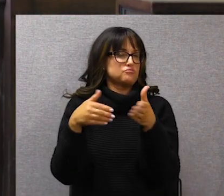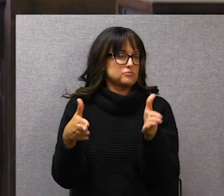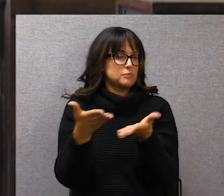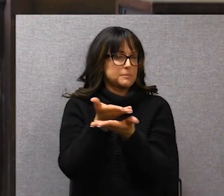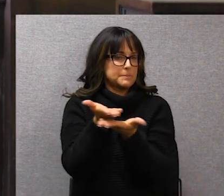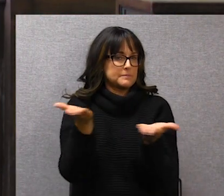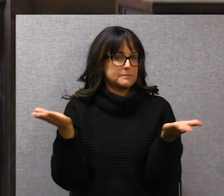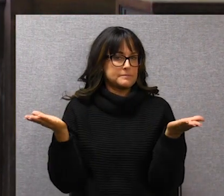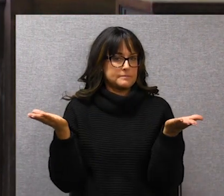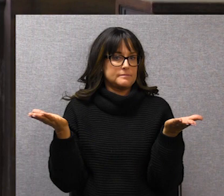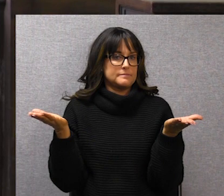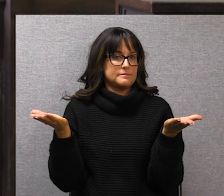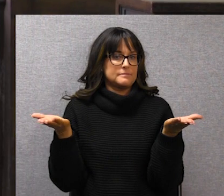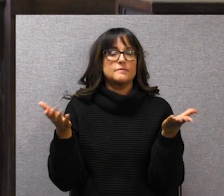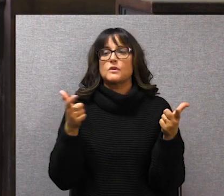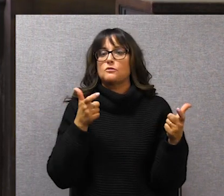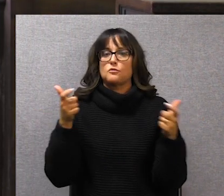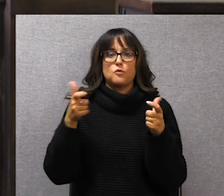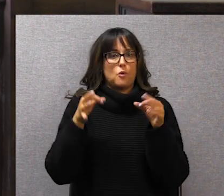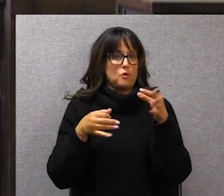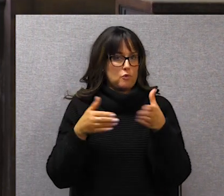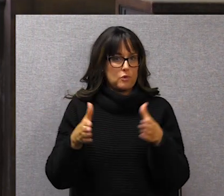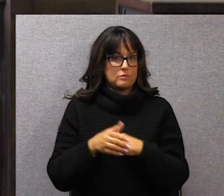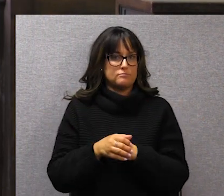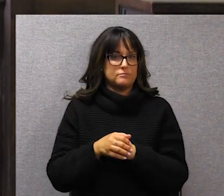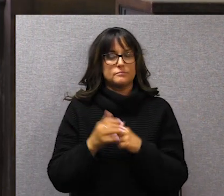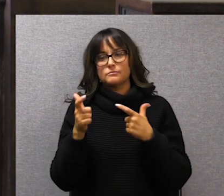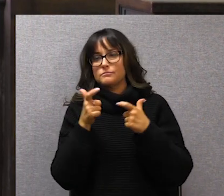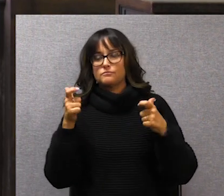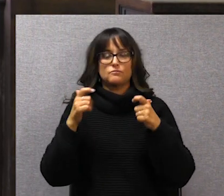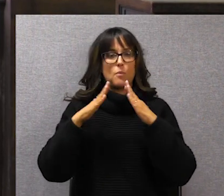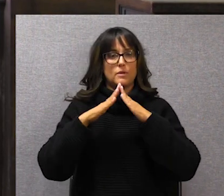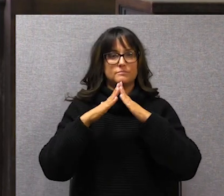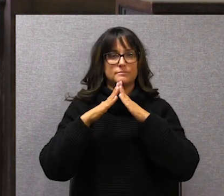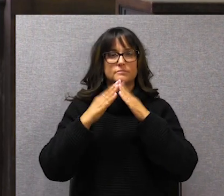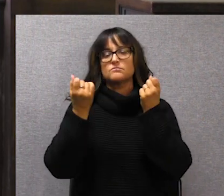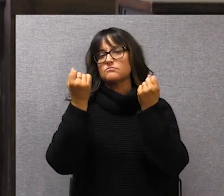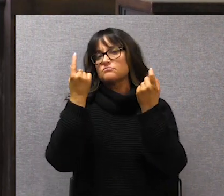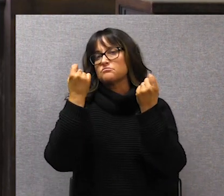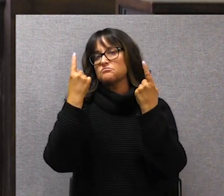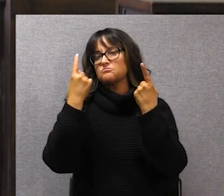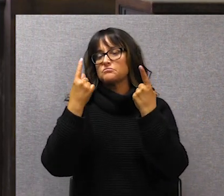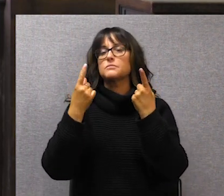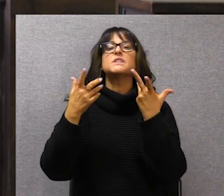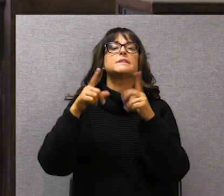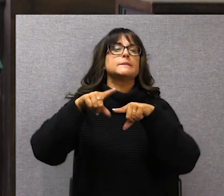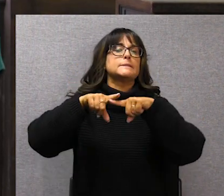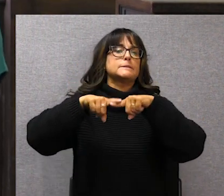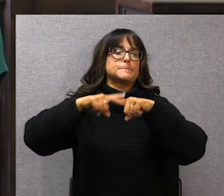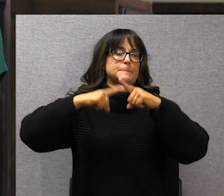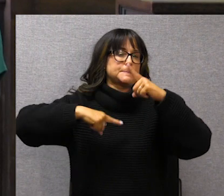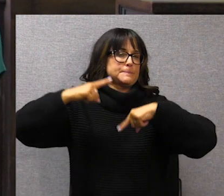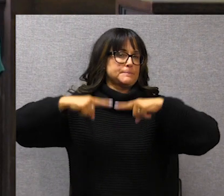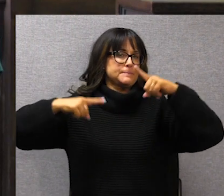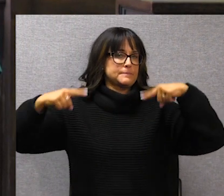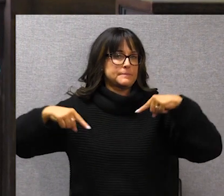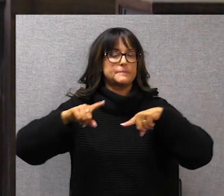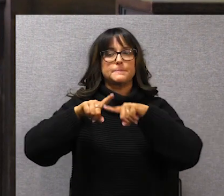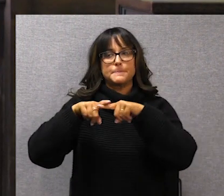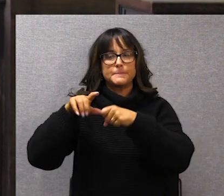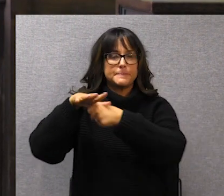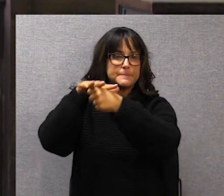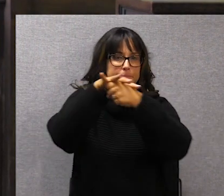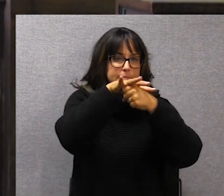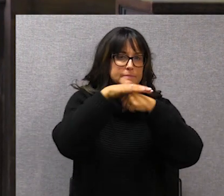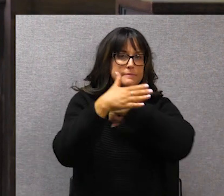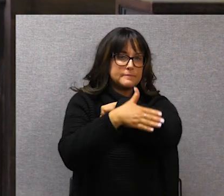This is a very large courtroom in a large city. Courtrooms vary from area to area, county to county, and may